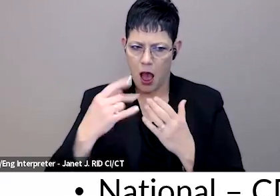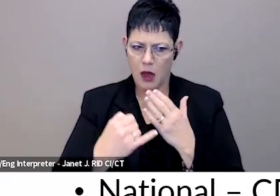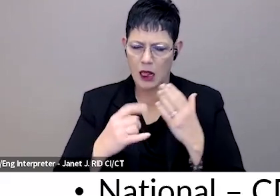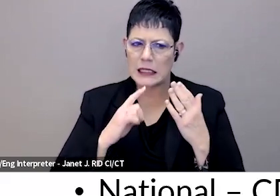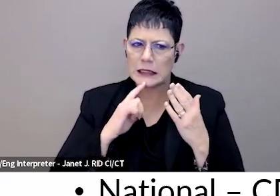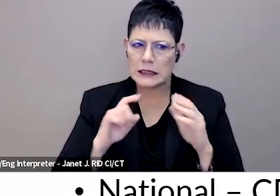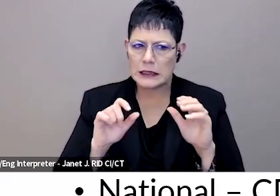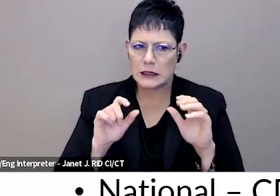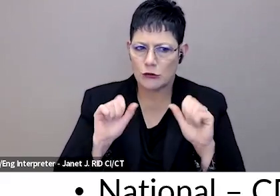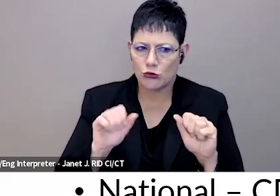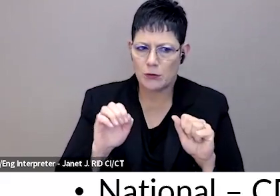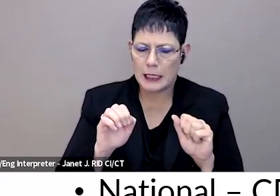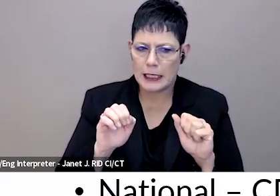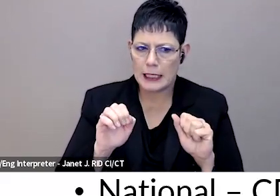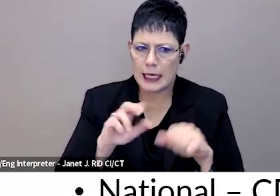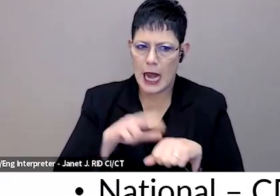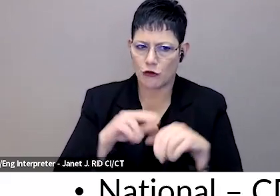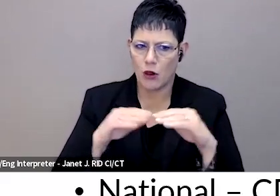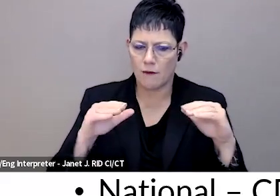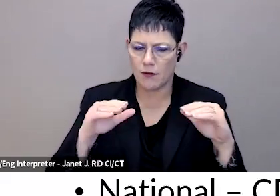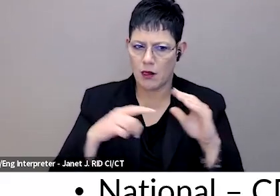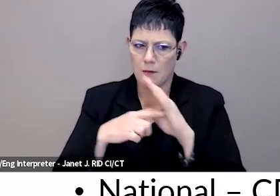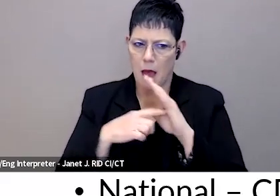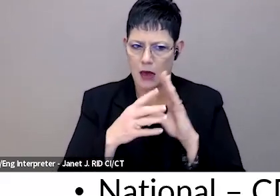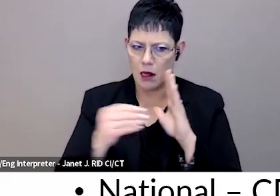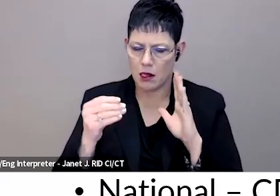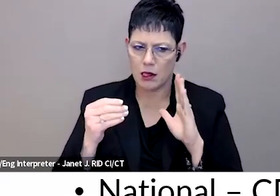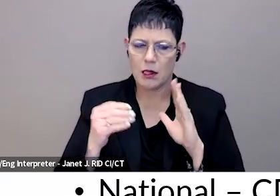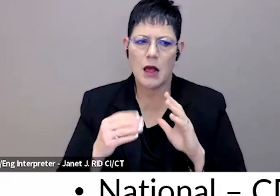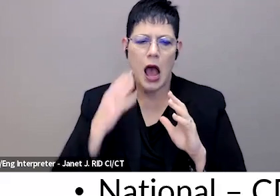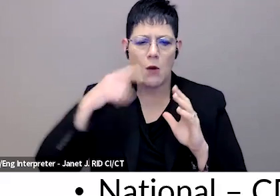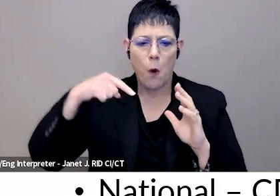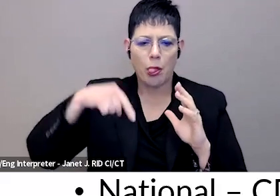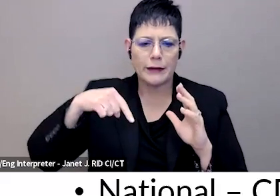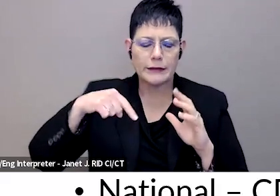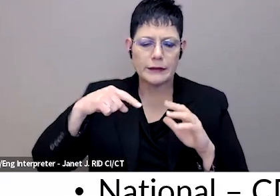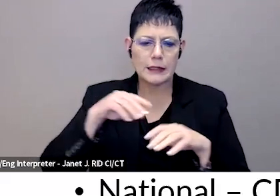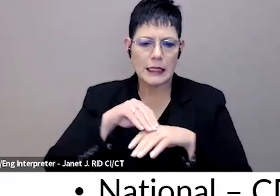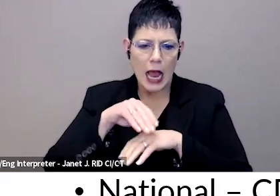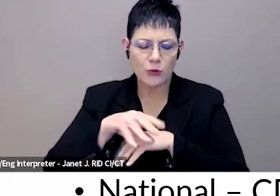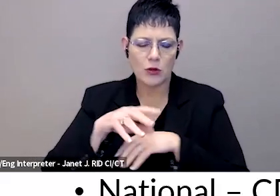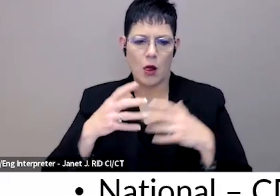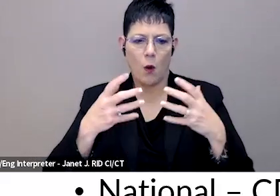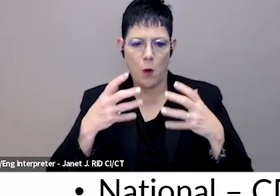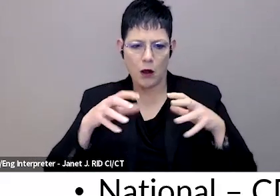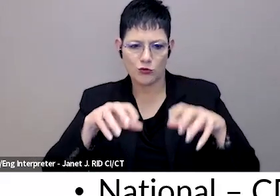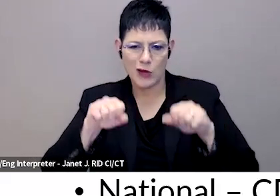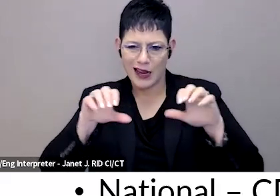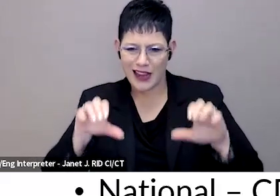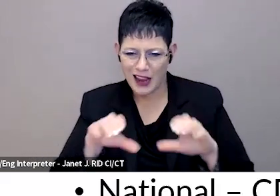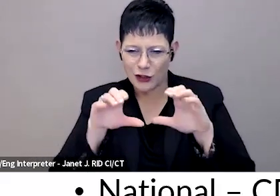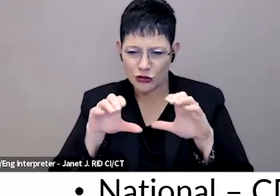be really a national model. And, I know this advisory council is a council of action, and if there's